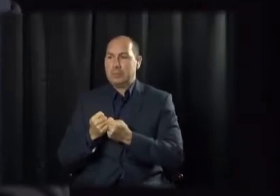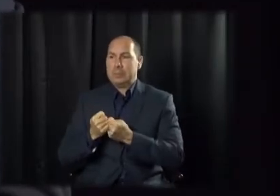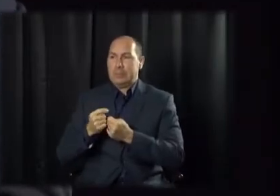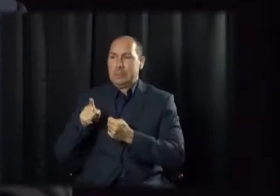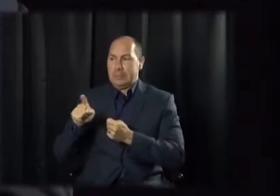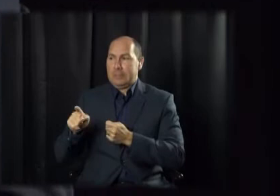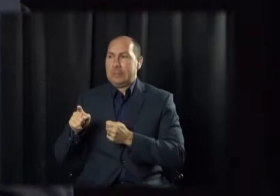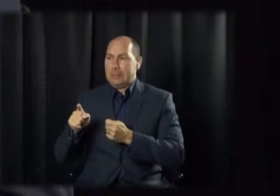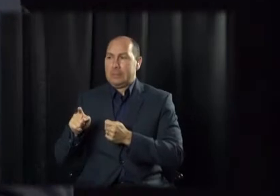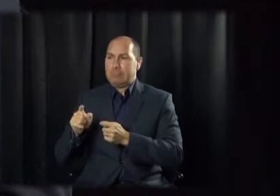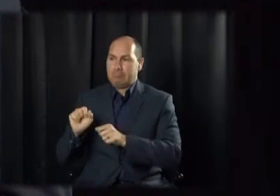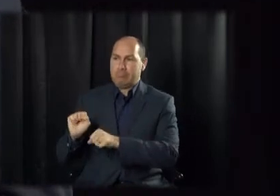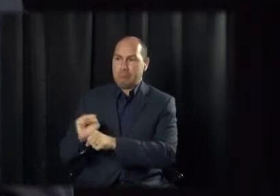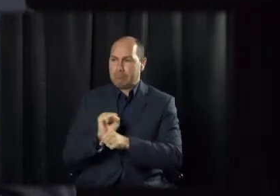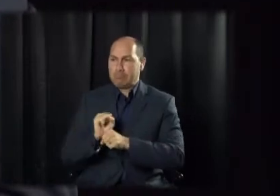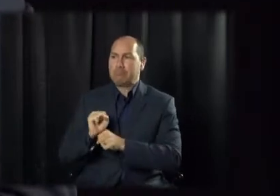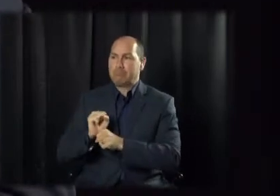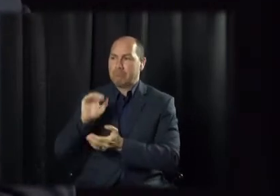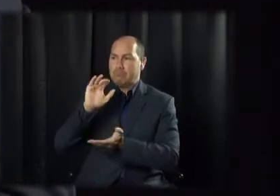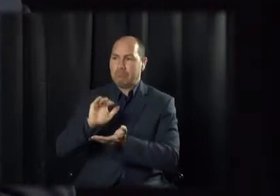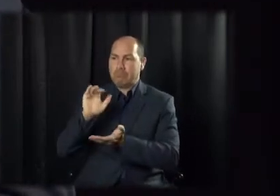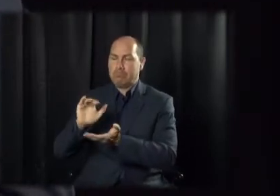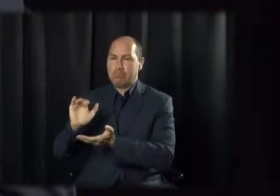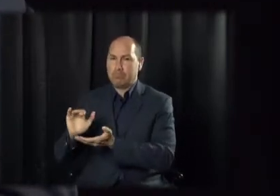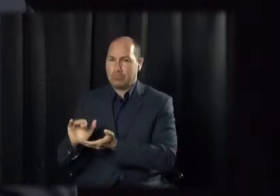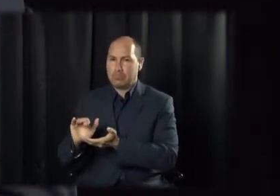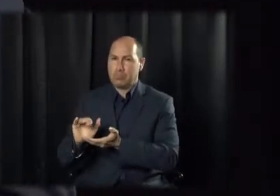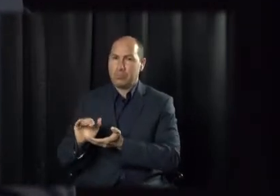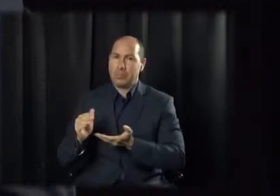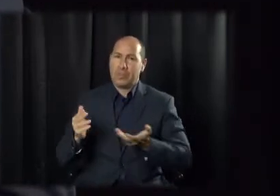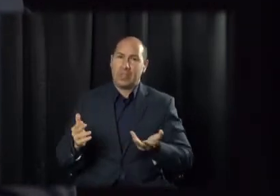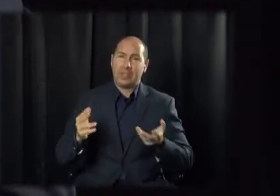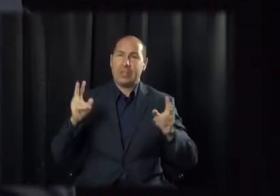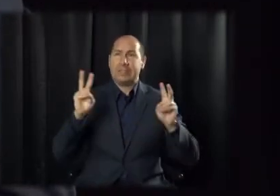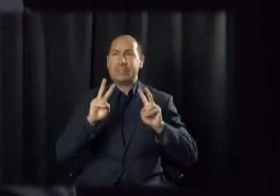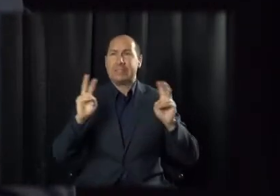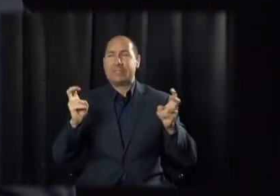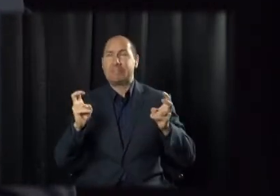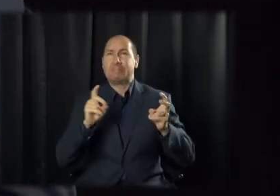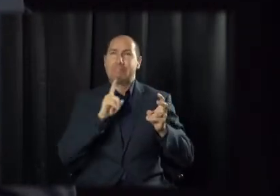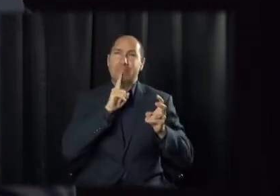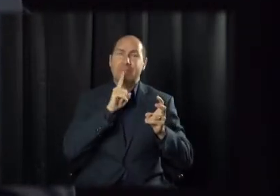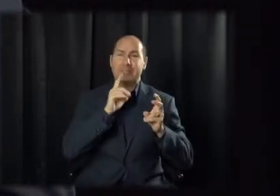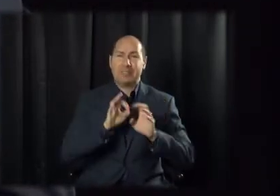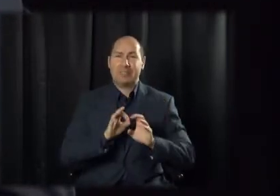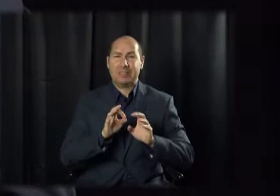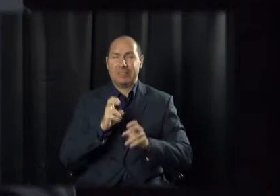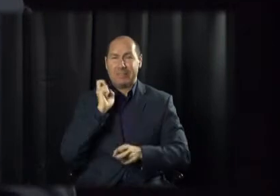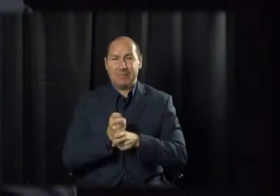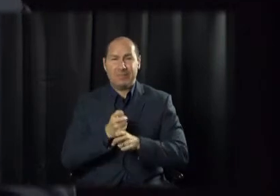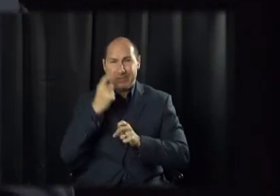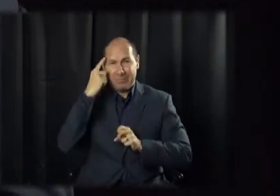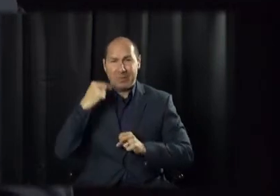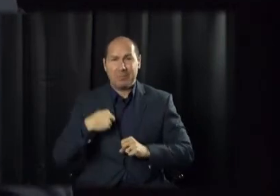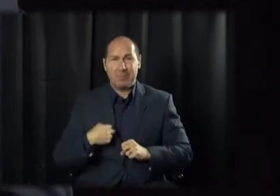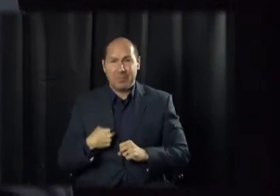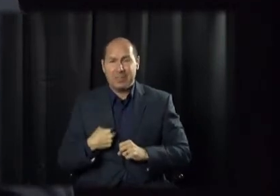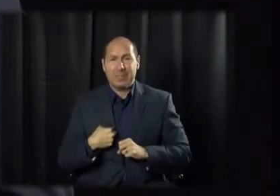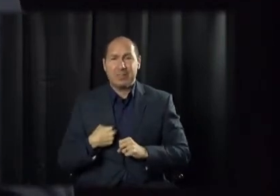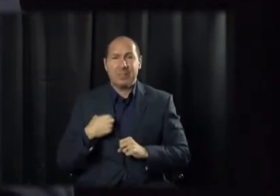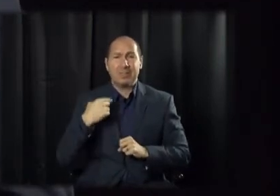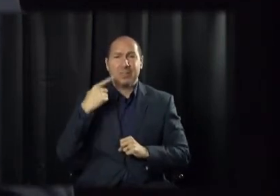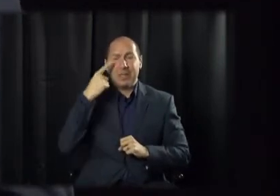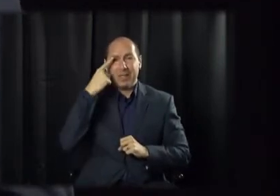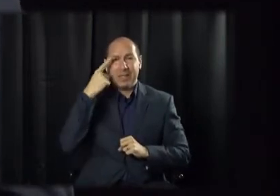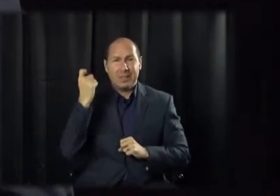So this matter is difficult for me because I